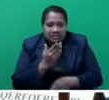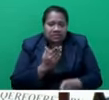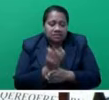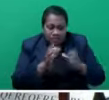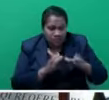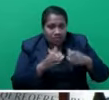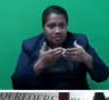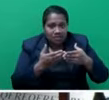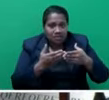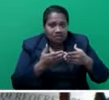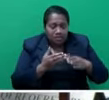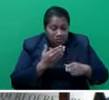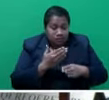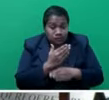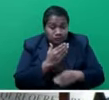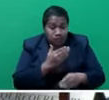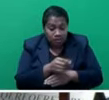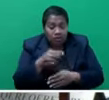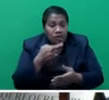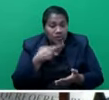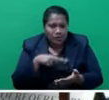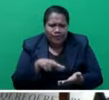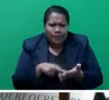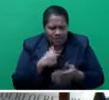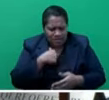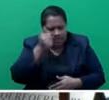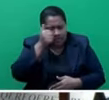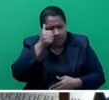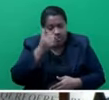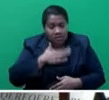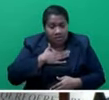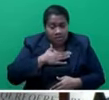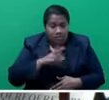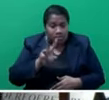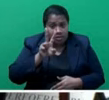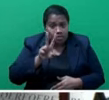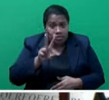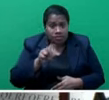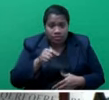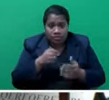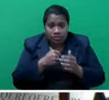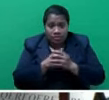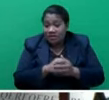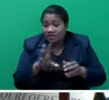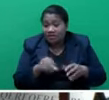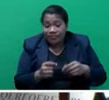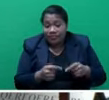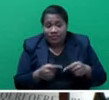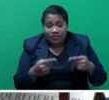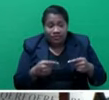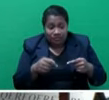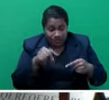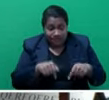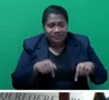go through this report, and I know my two honourable colleagues from the opposition have already spoken on a number of